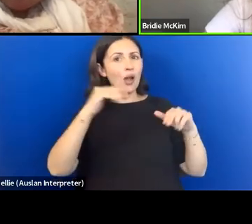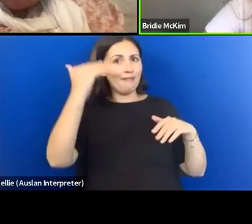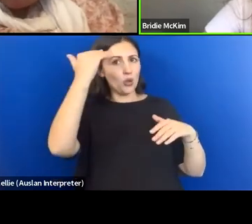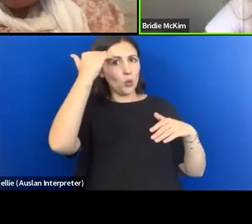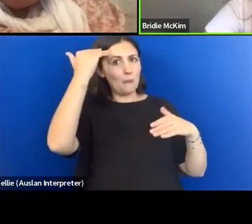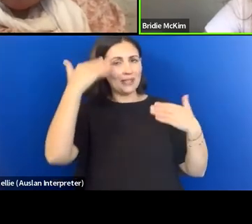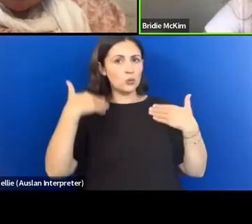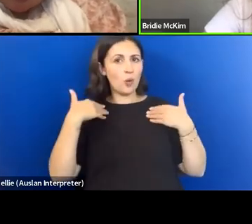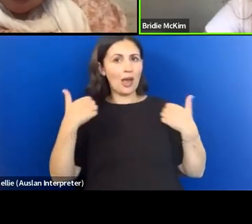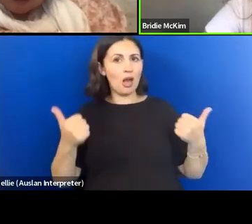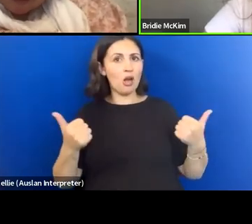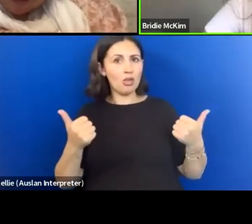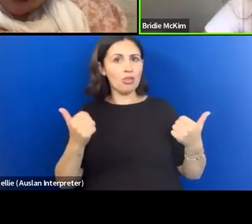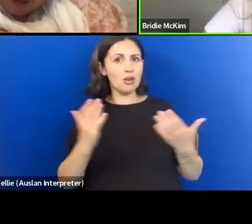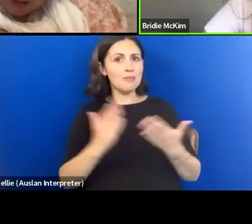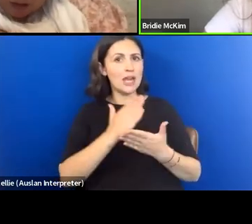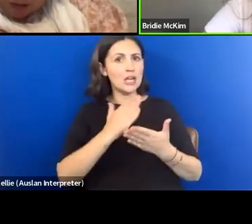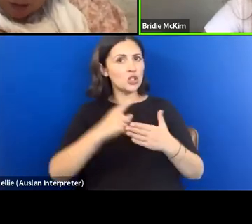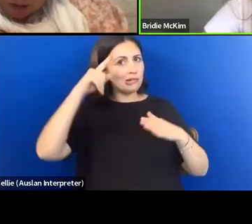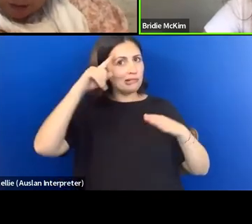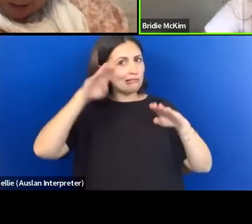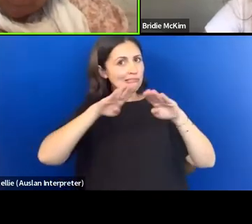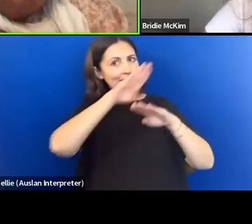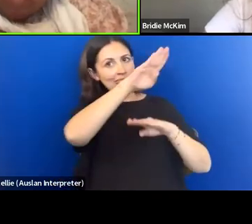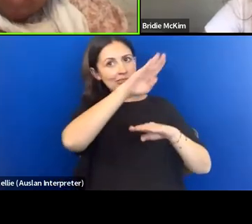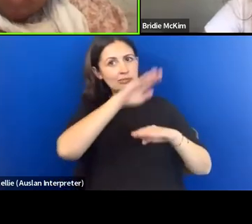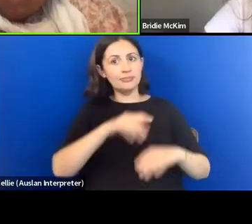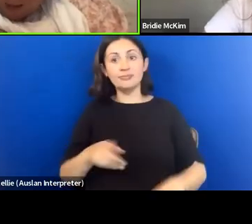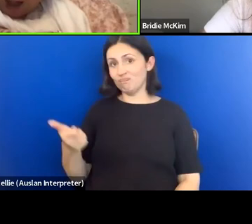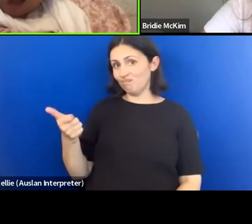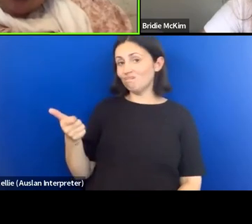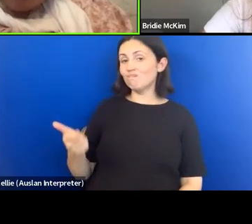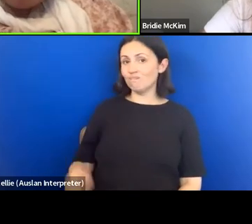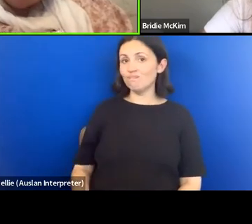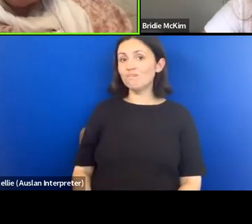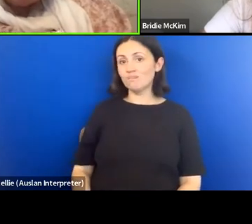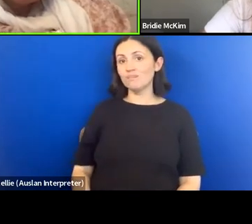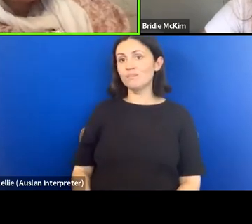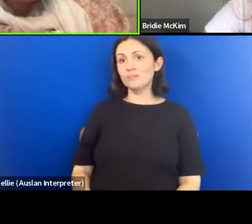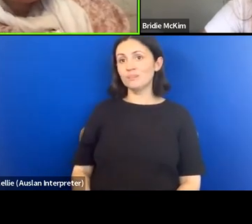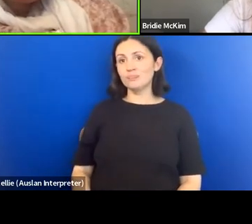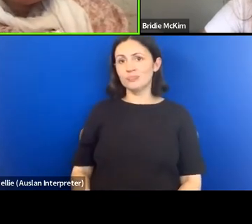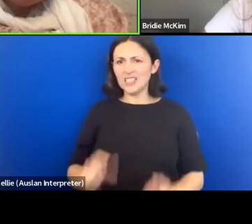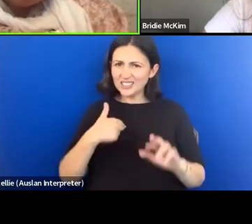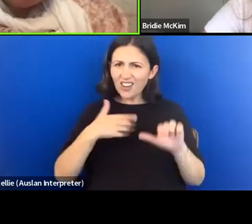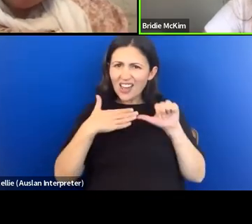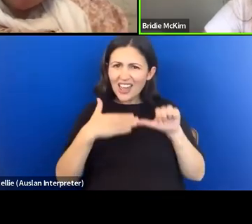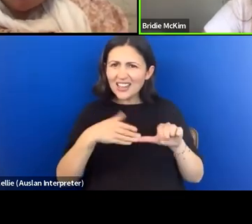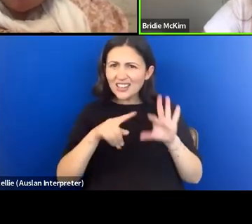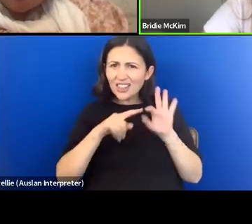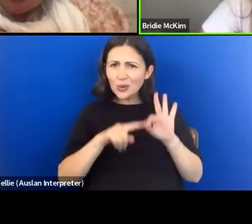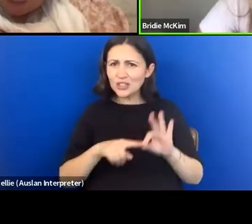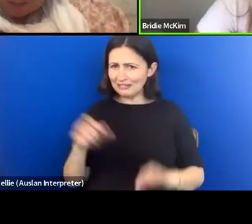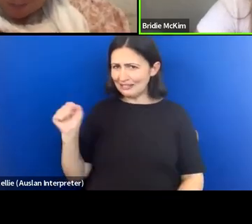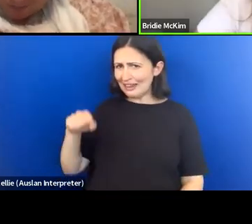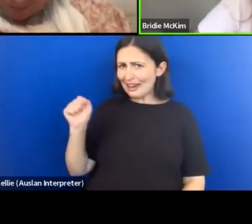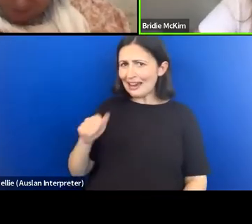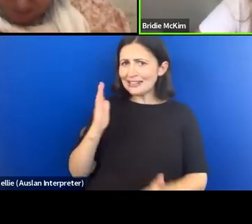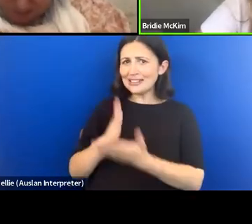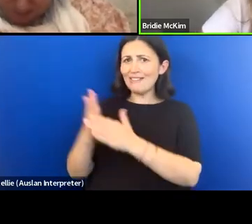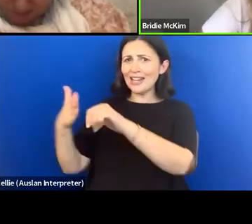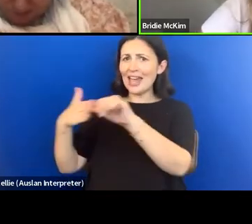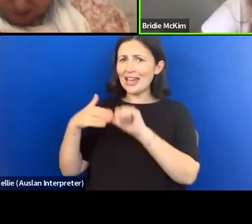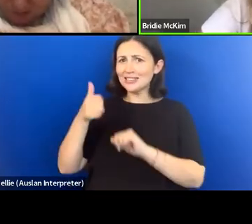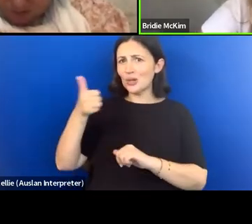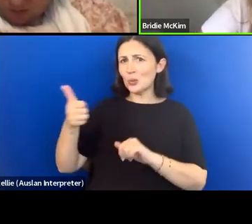well. Pretty integral. Yeah. Yeah, cool. I hope that answers your question. Yeah, totally. For